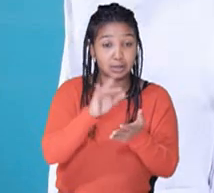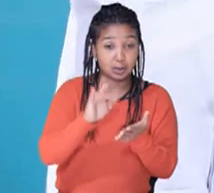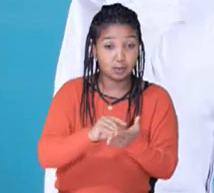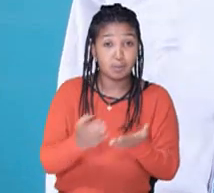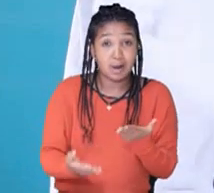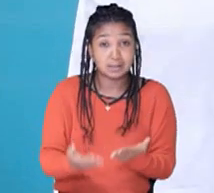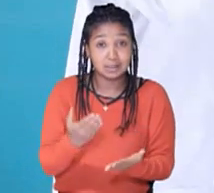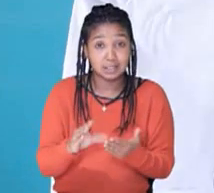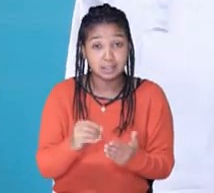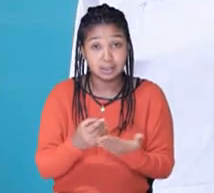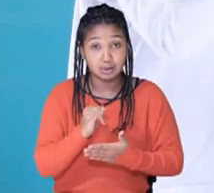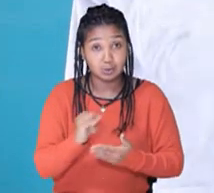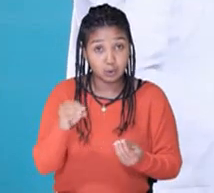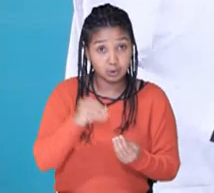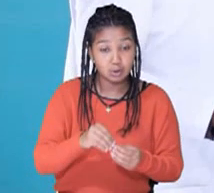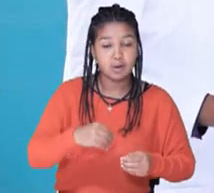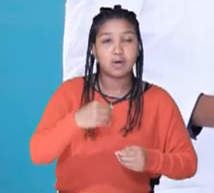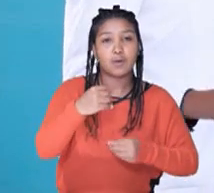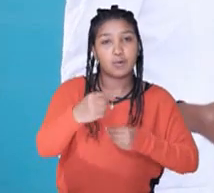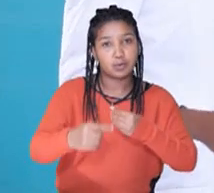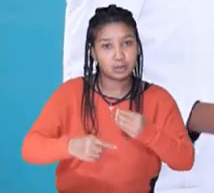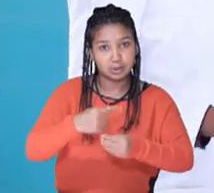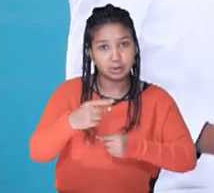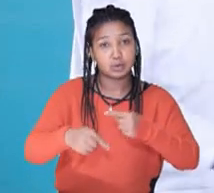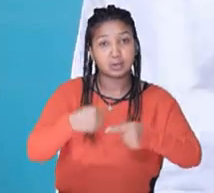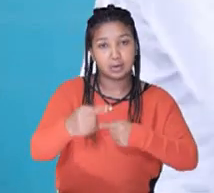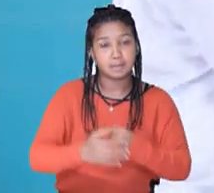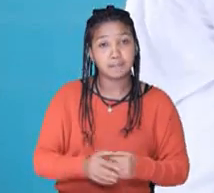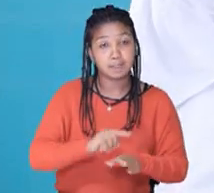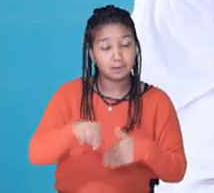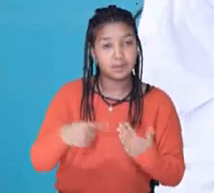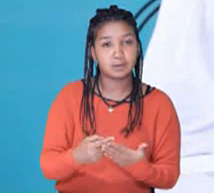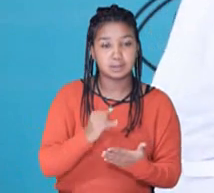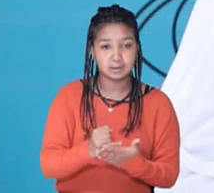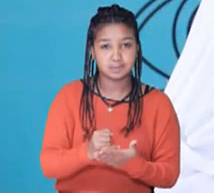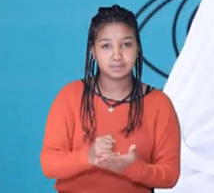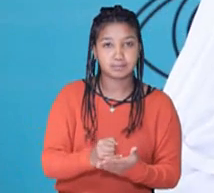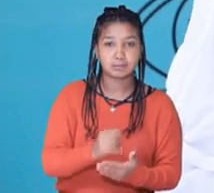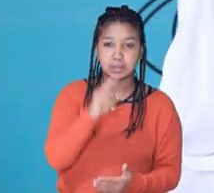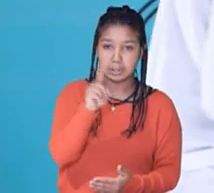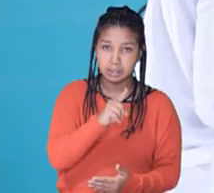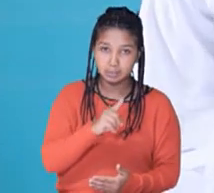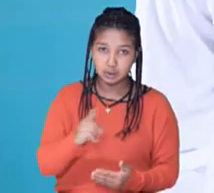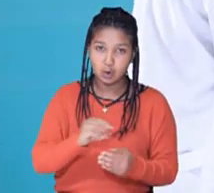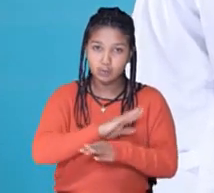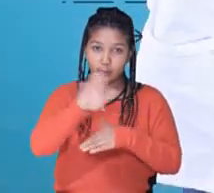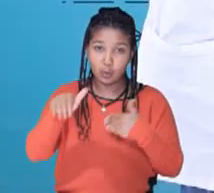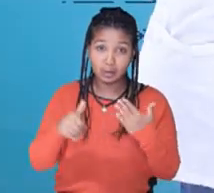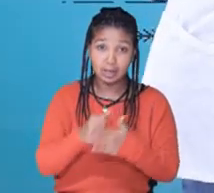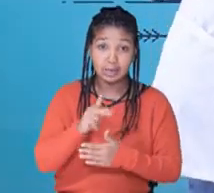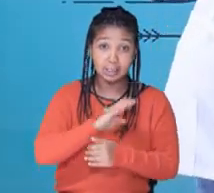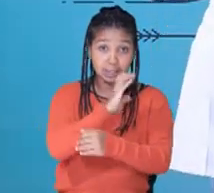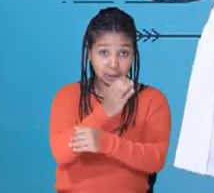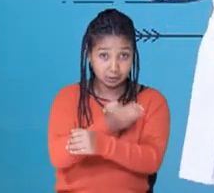mass, and there is also rotational for the other particles. Therefore, it is a summation of the total